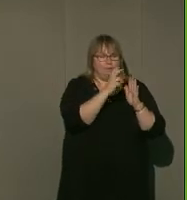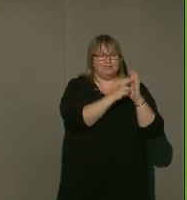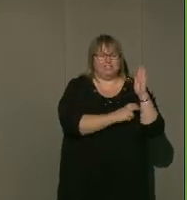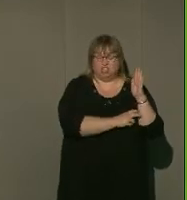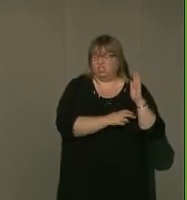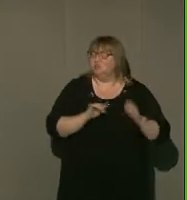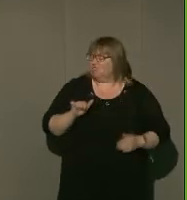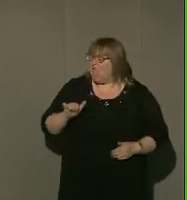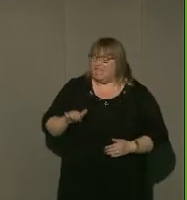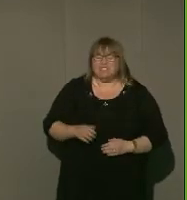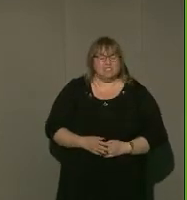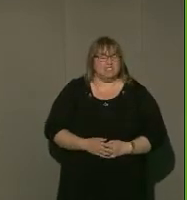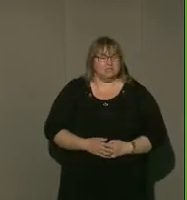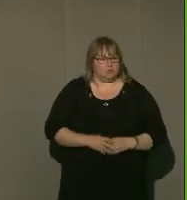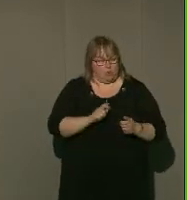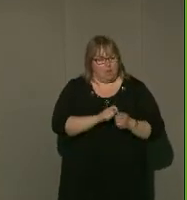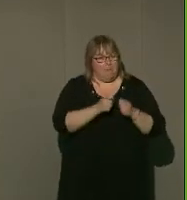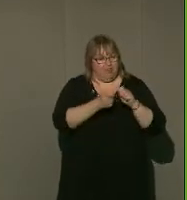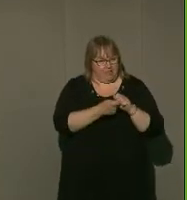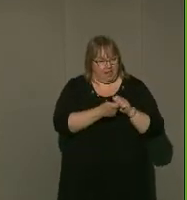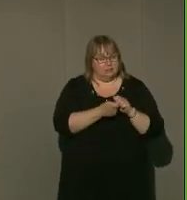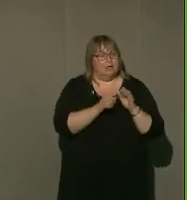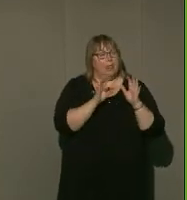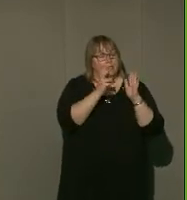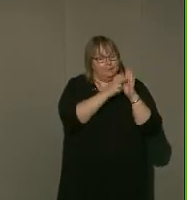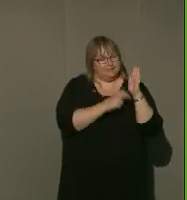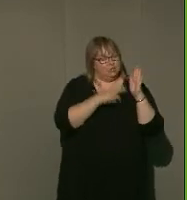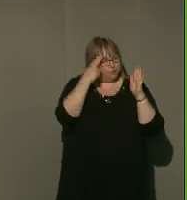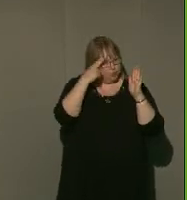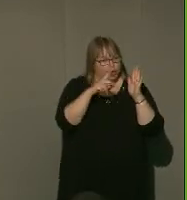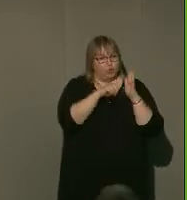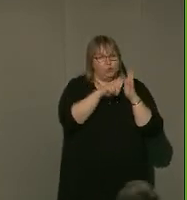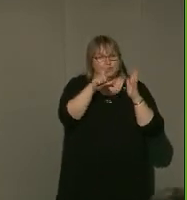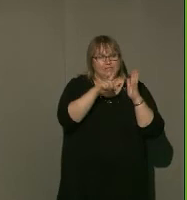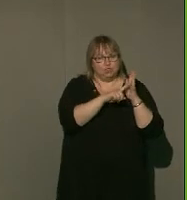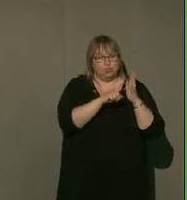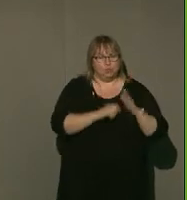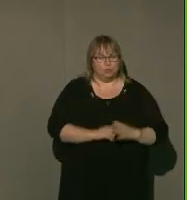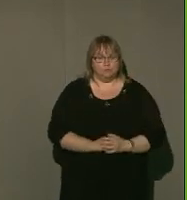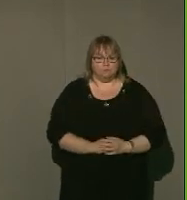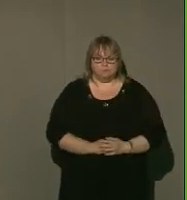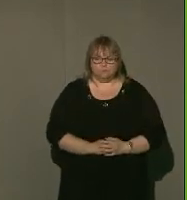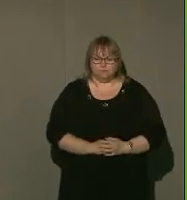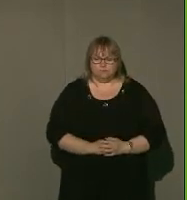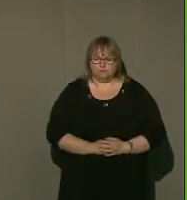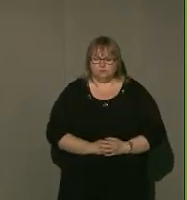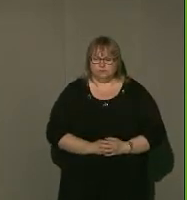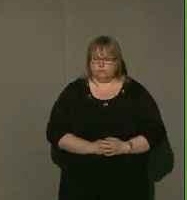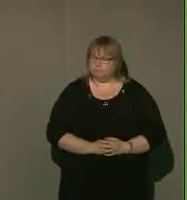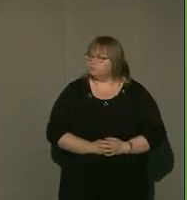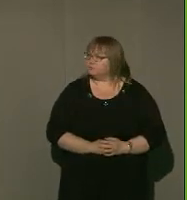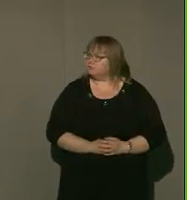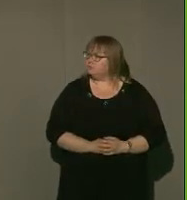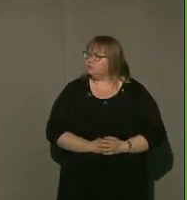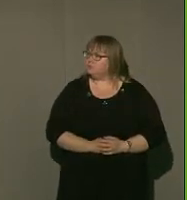fine. we'll take that as an amendment. Do we need to vote on it, or is it just a minor textual